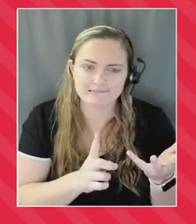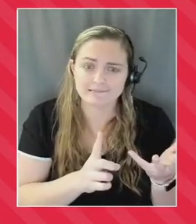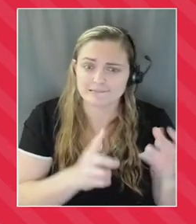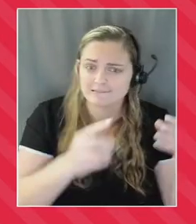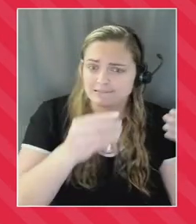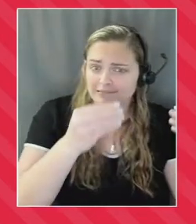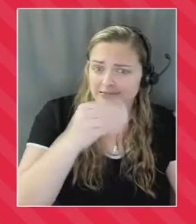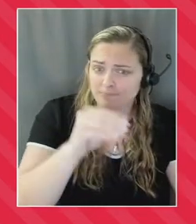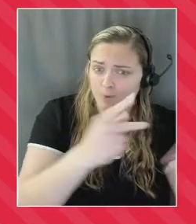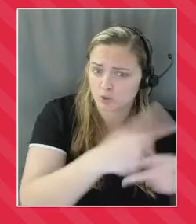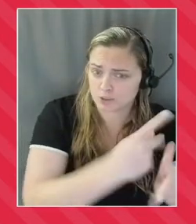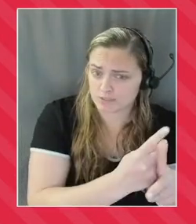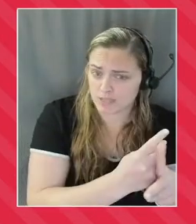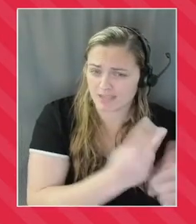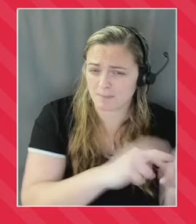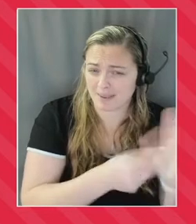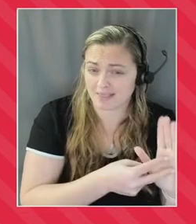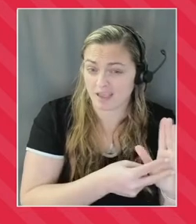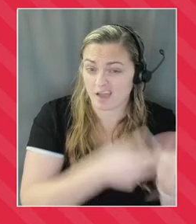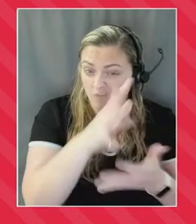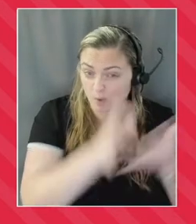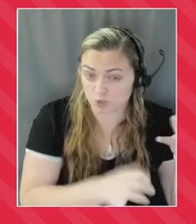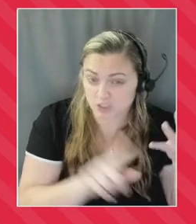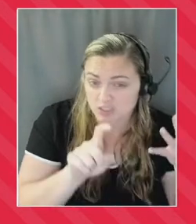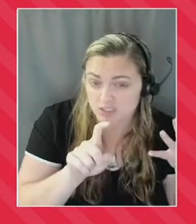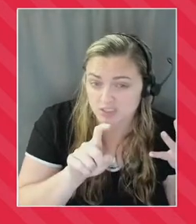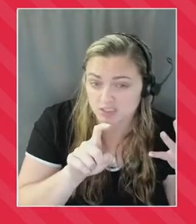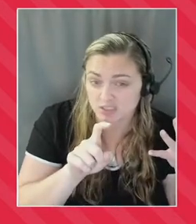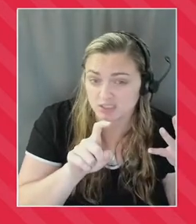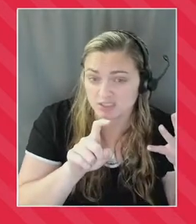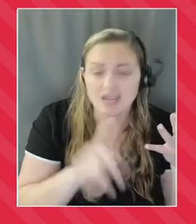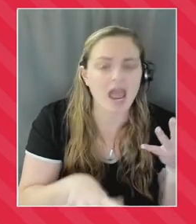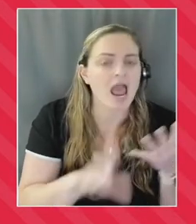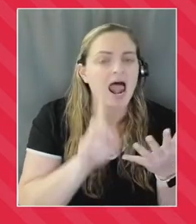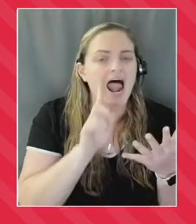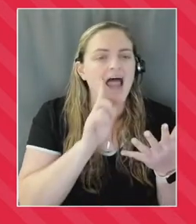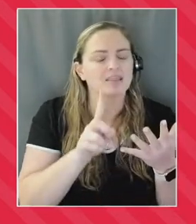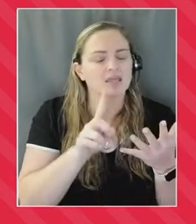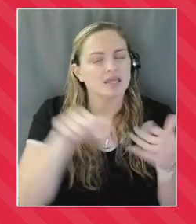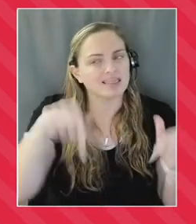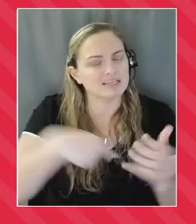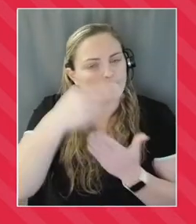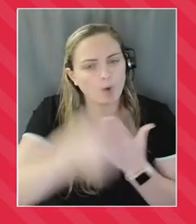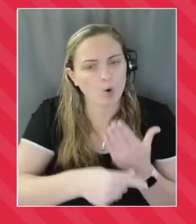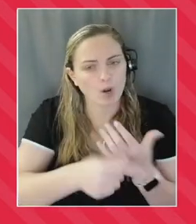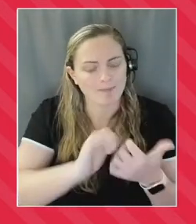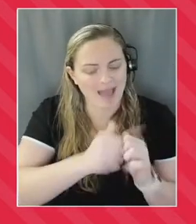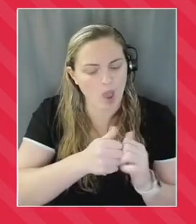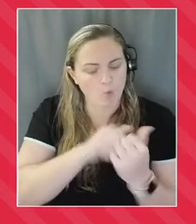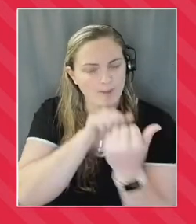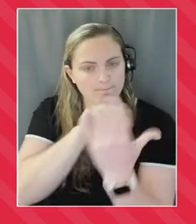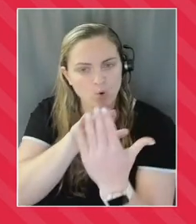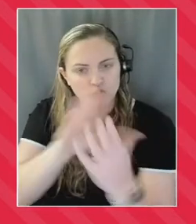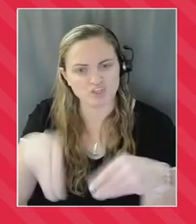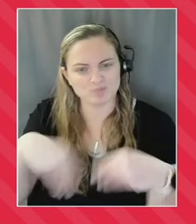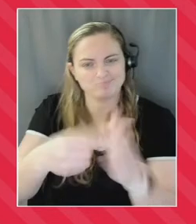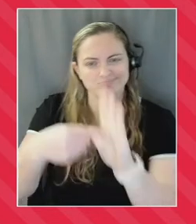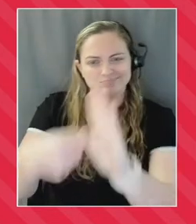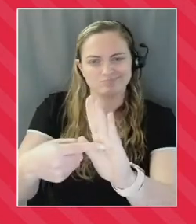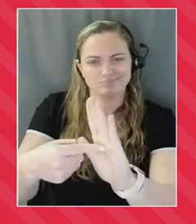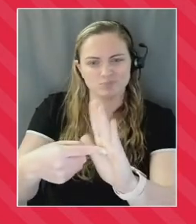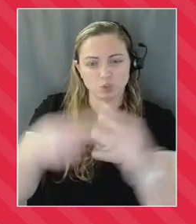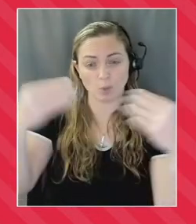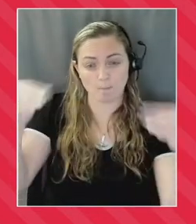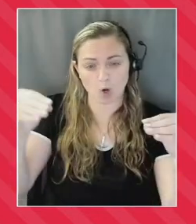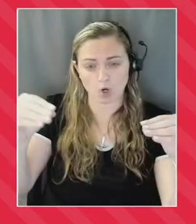in a way that allows consumers to have a lot of choice? And ultimately, I think this pilot, and really how we go to market, is about providing balanced choice.